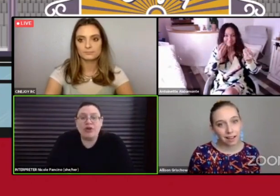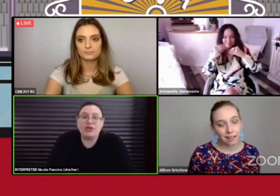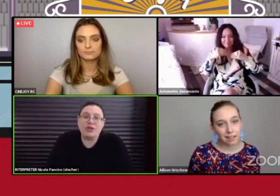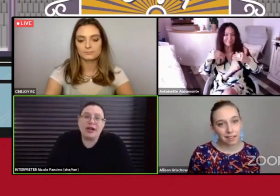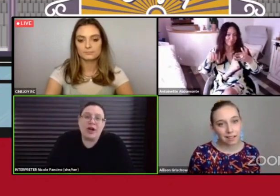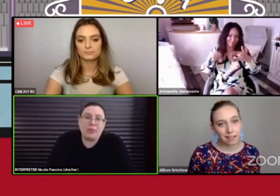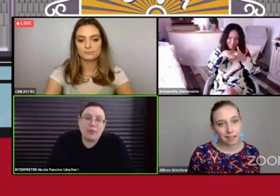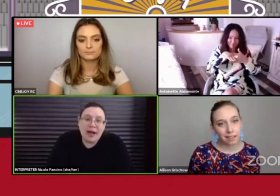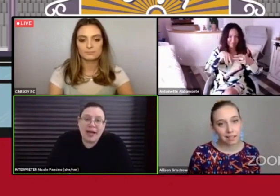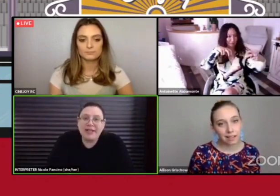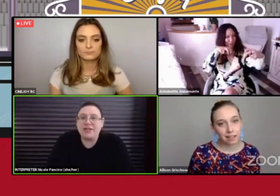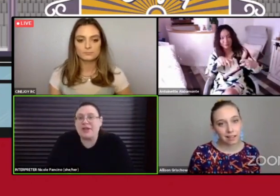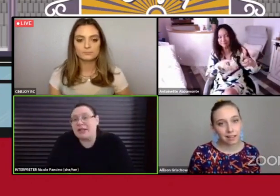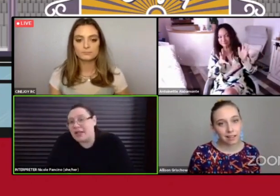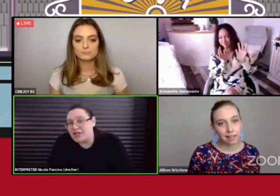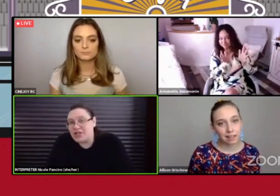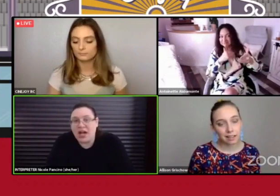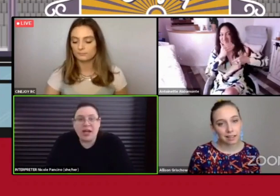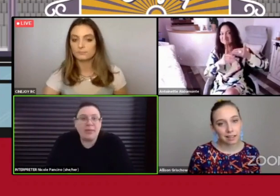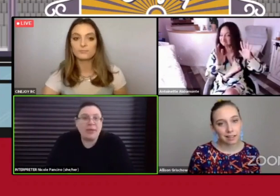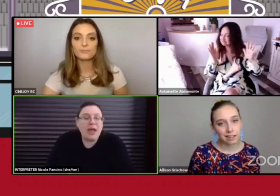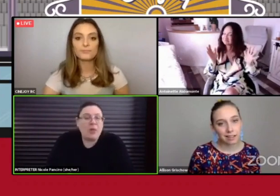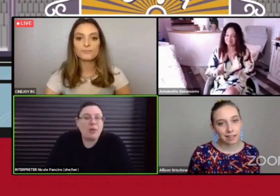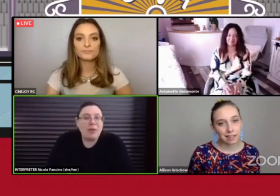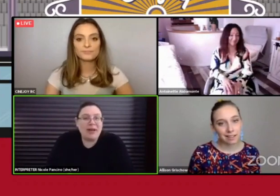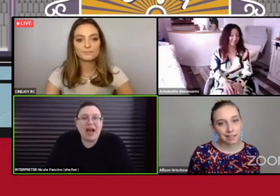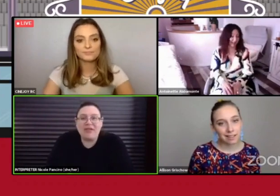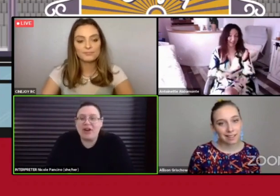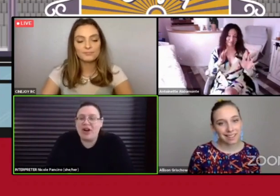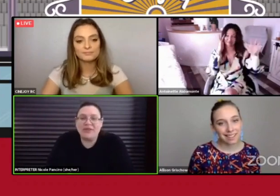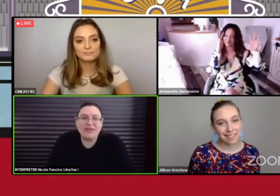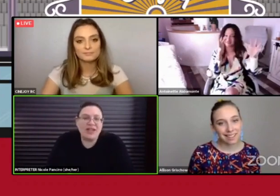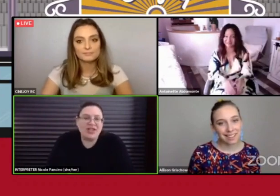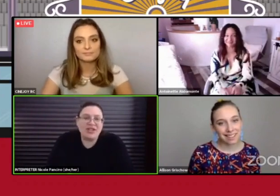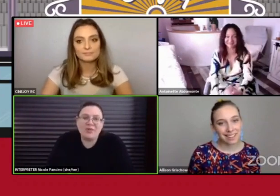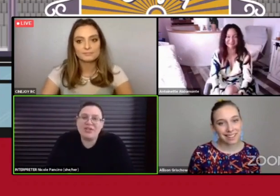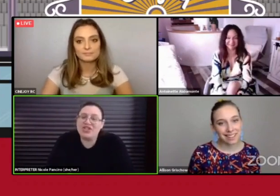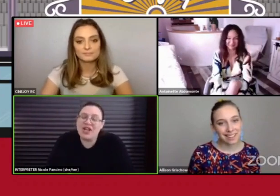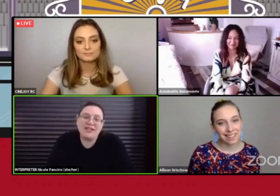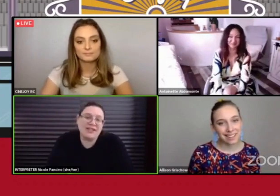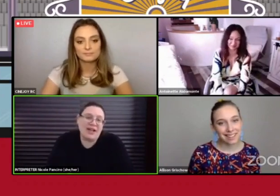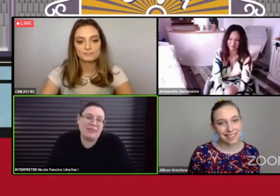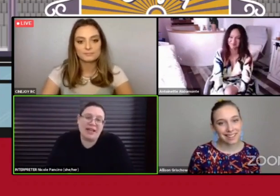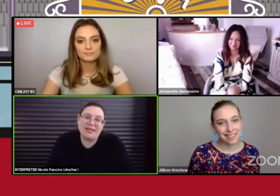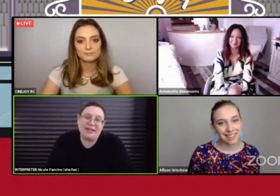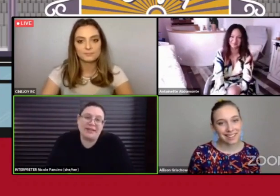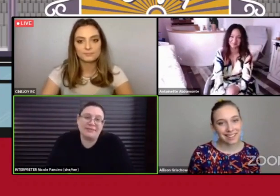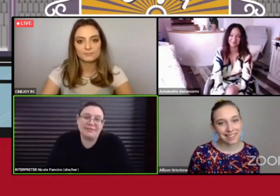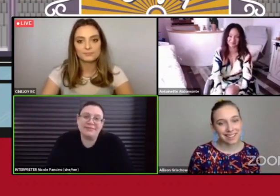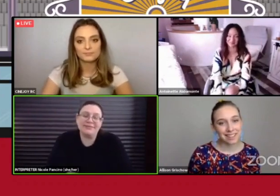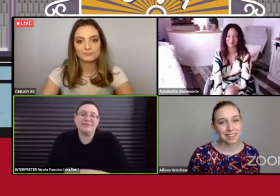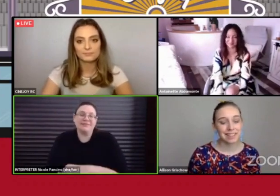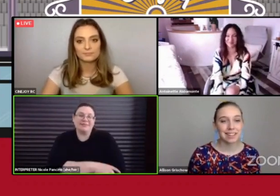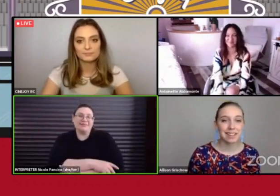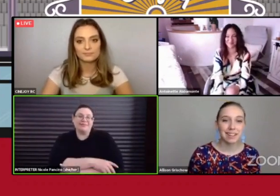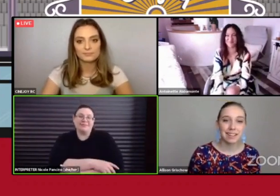and more during our breaks during lunchtime when we would have our conversations it was just amazing